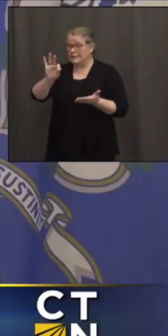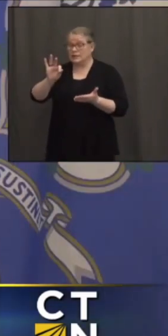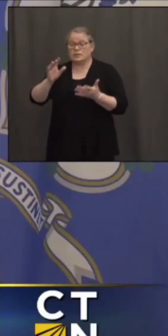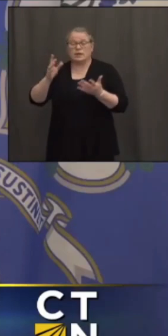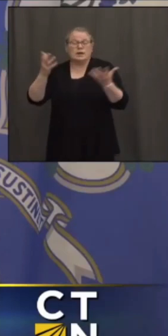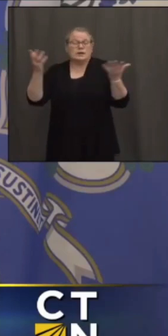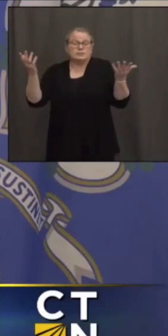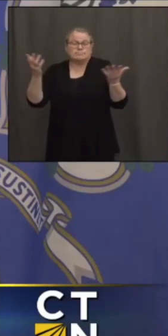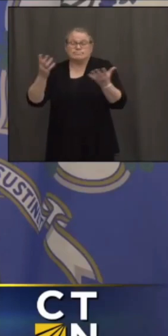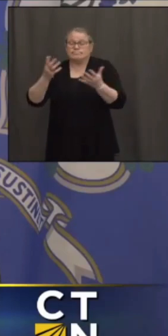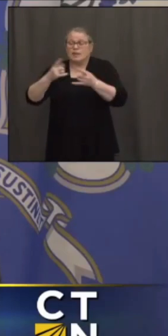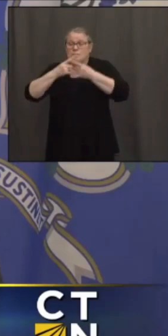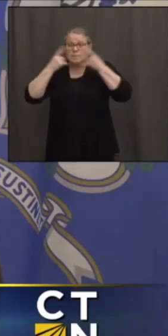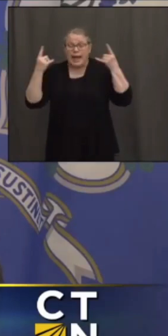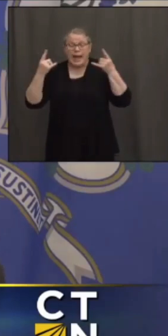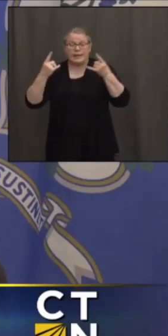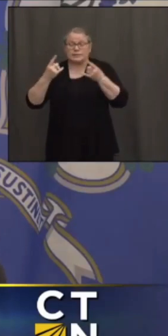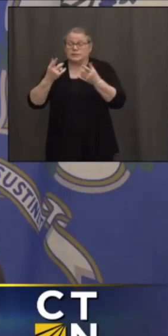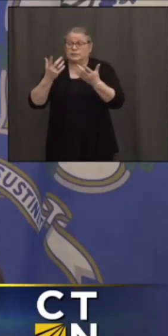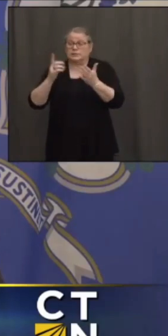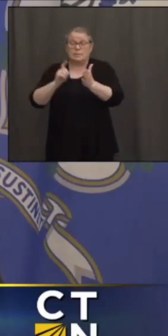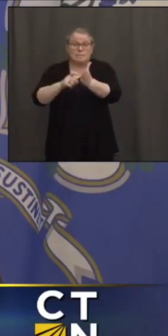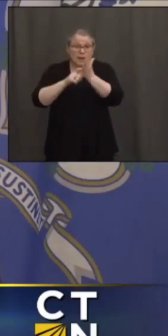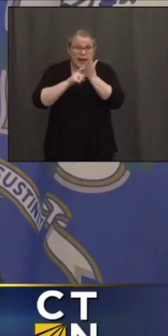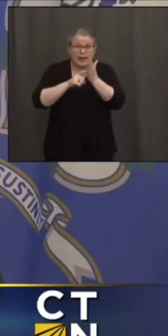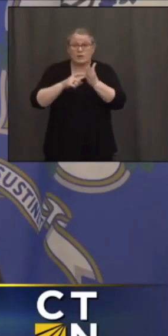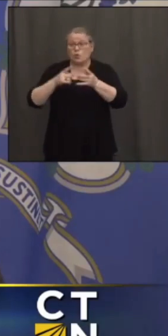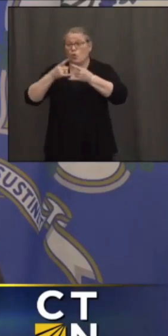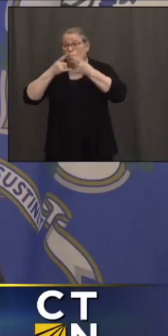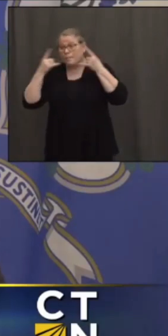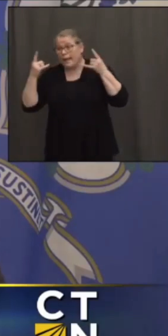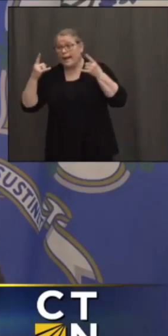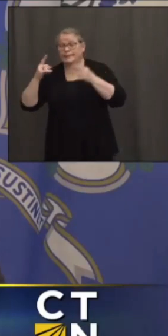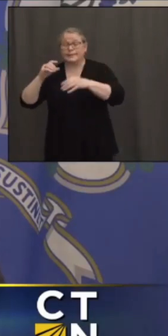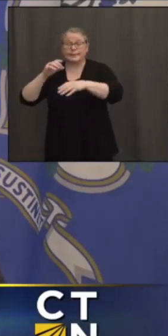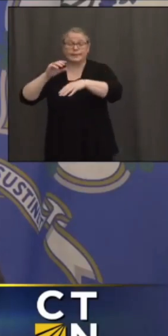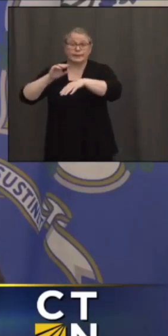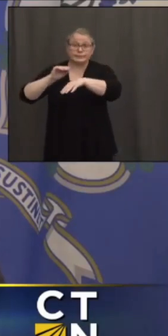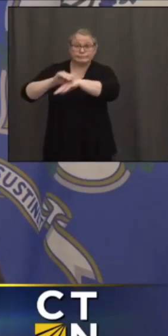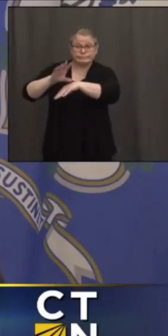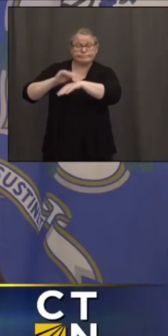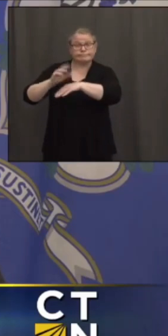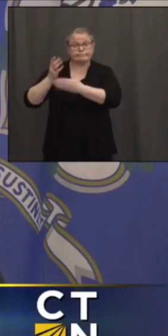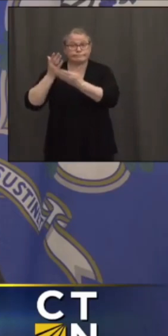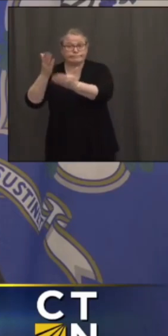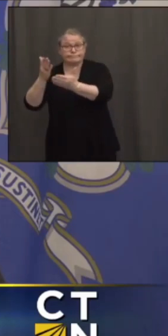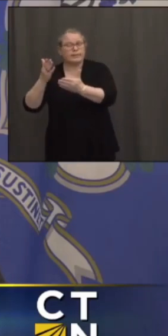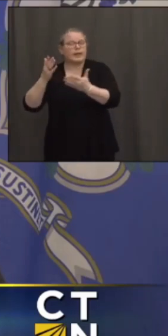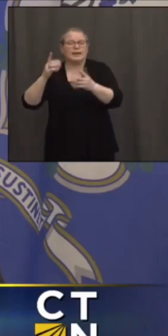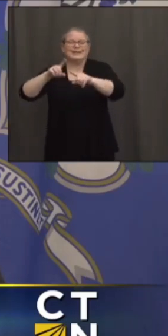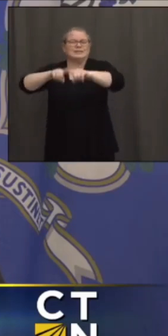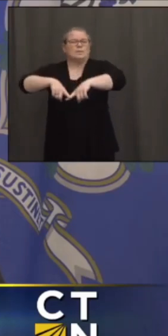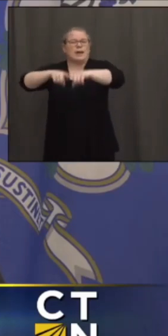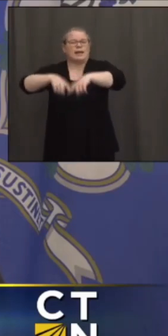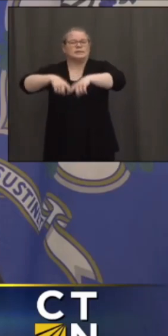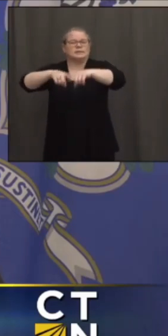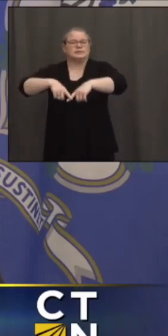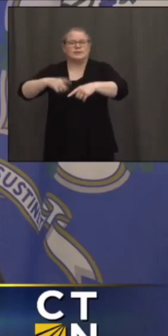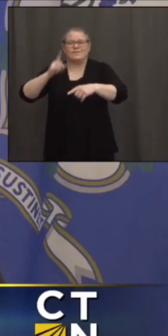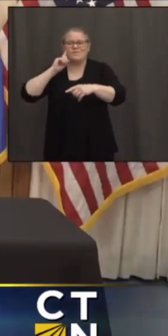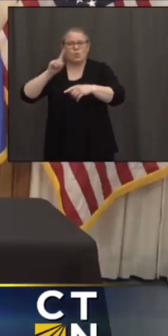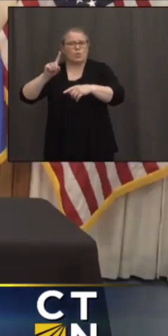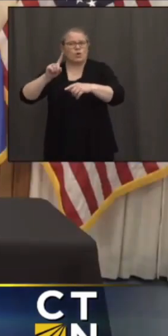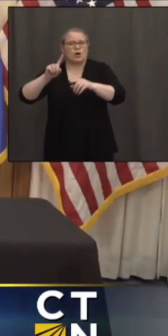mask mandate or guidance as regards a public venue like the airport. Let us get a little closer to May 19th to clarify that for